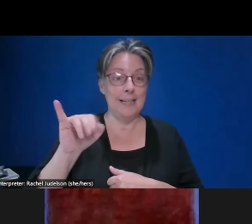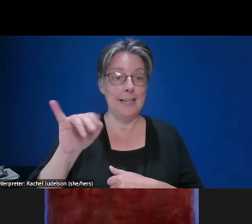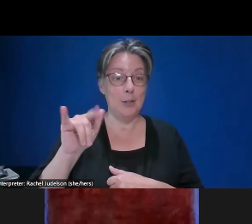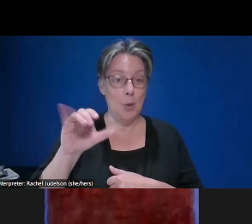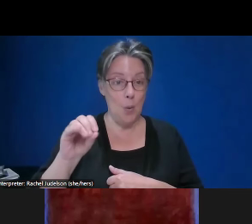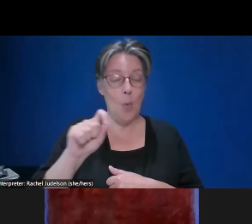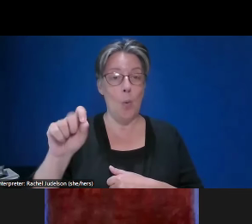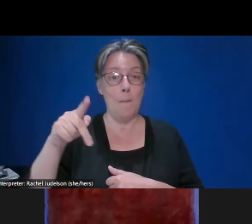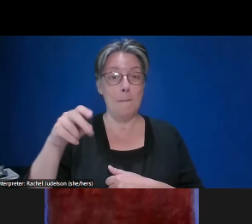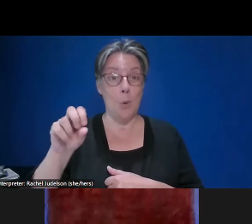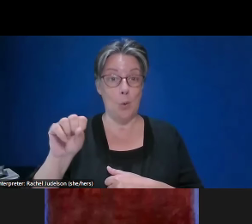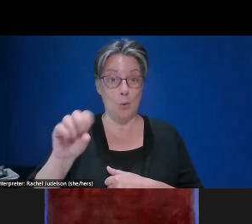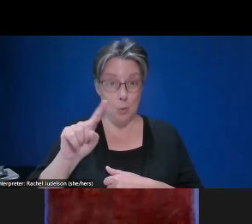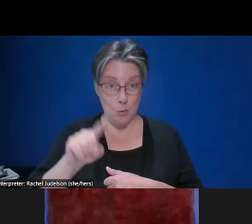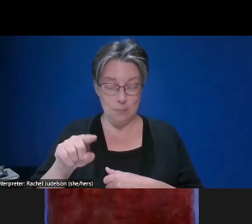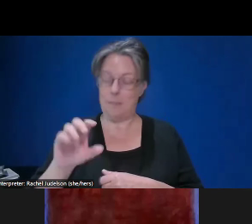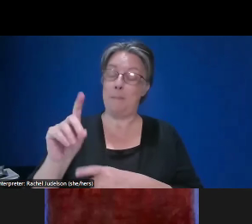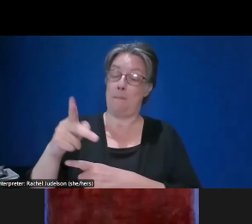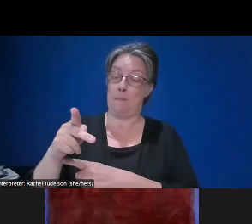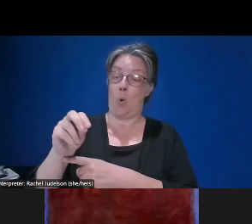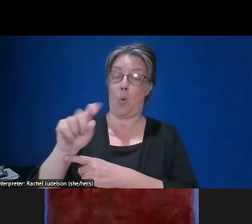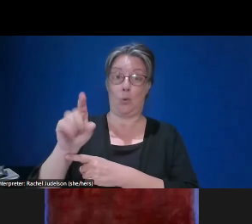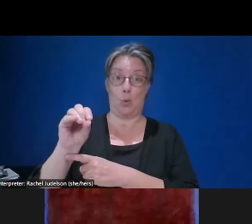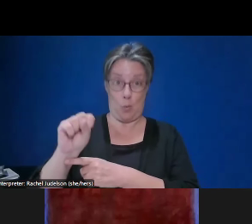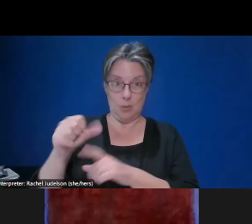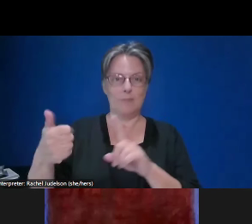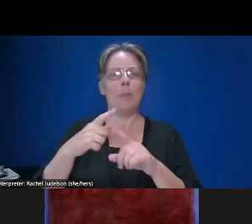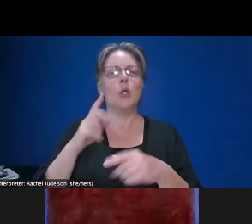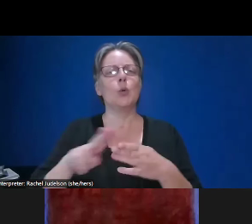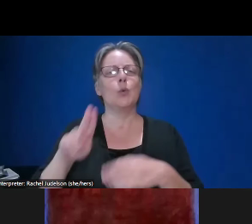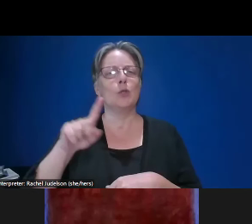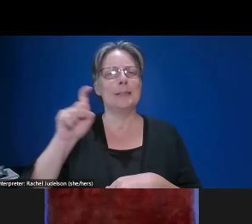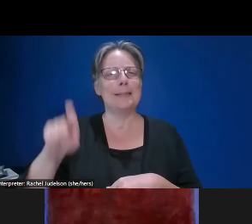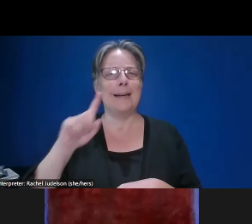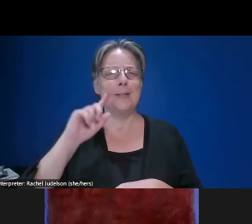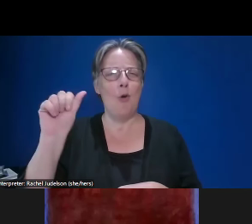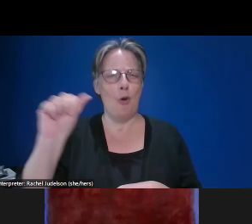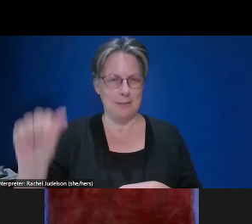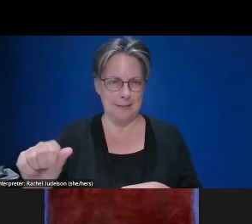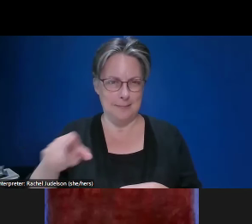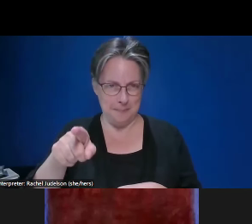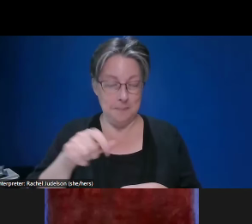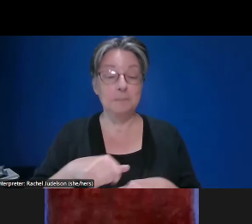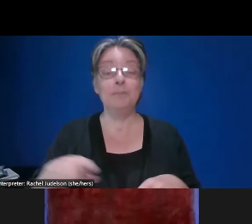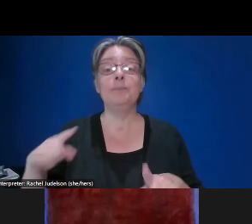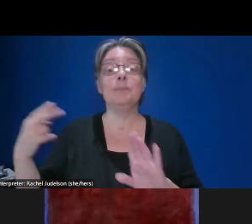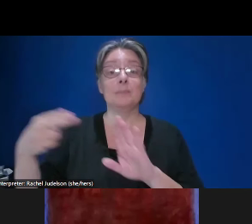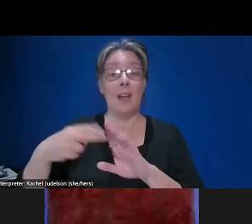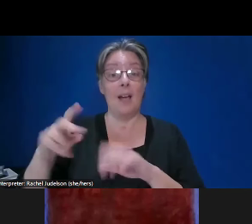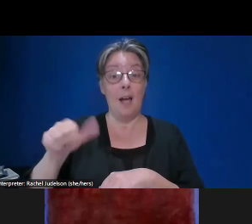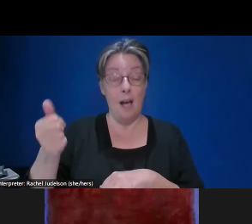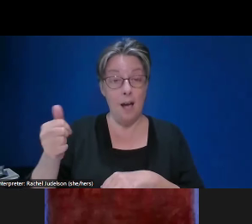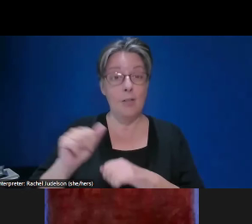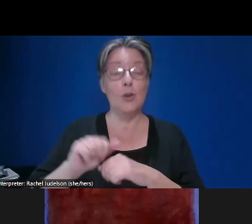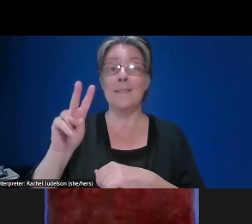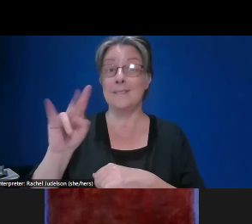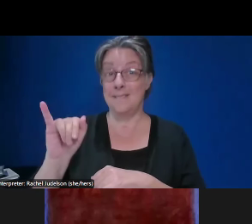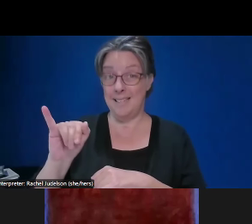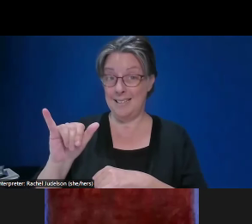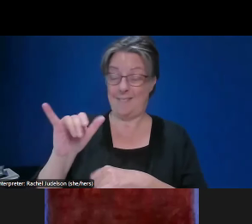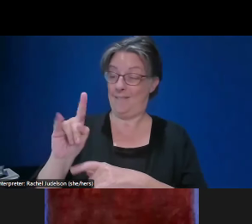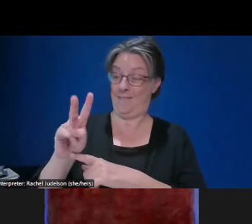the University of Texas at Austin. And we were also joined by V. Le, who is from the